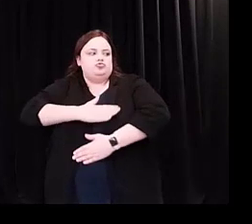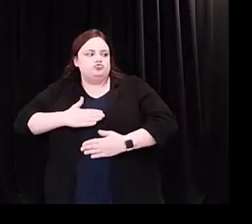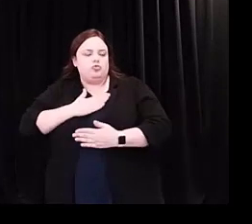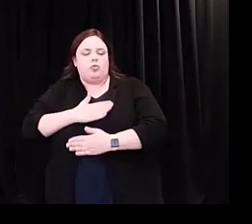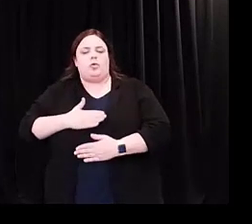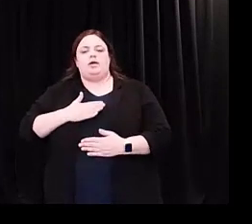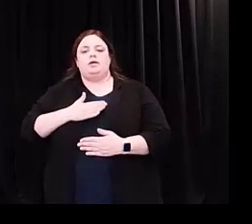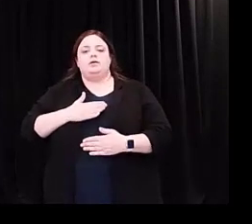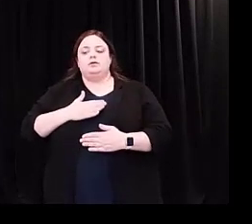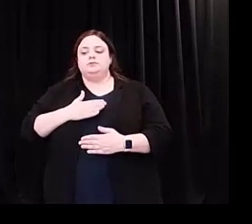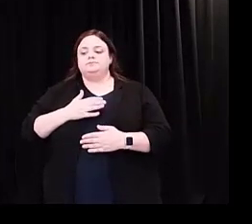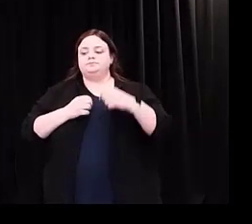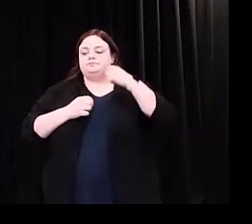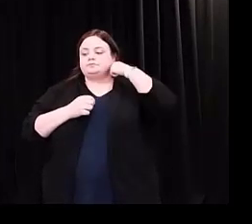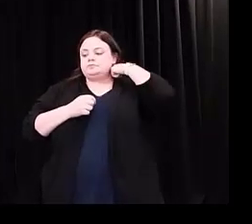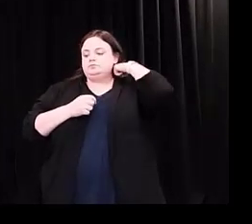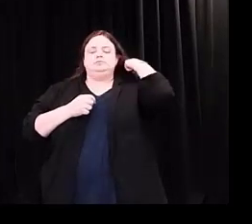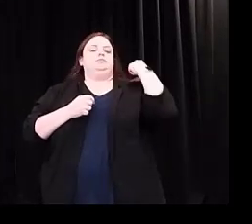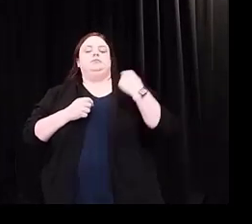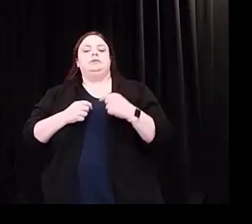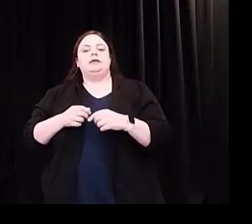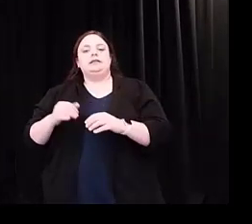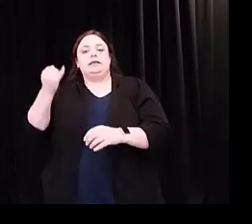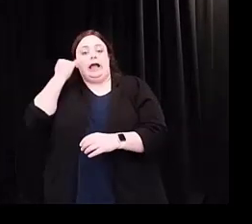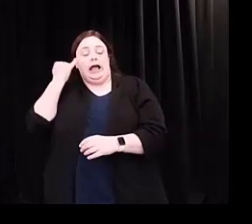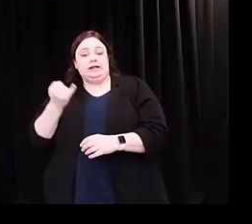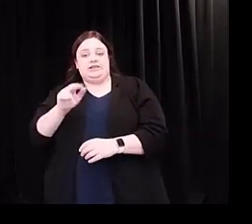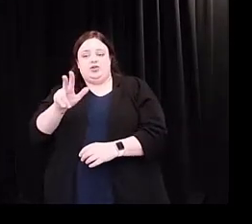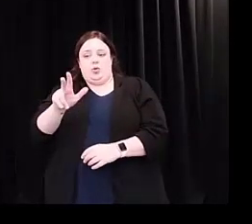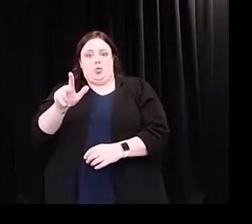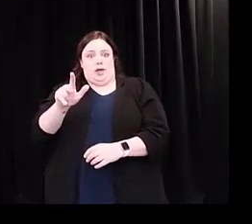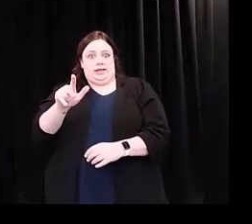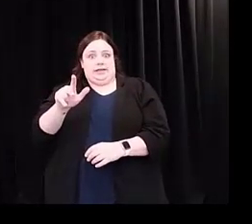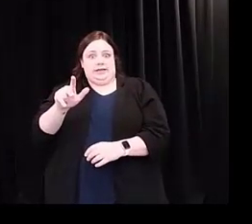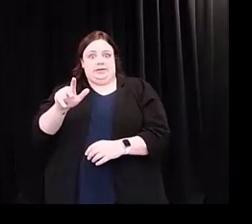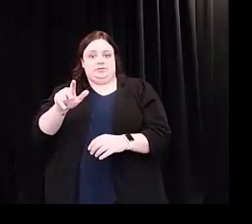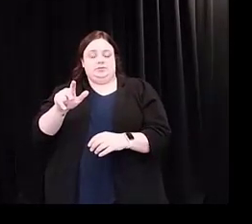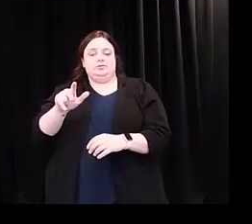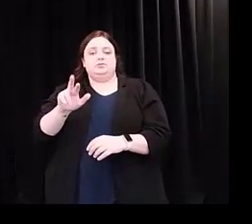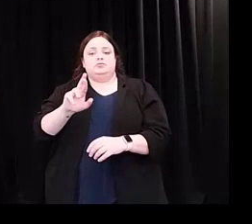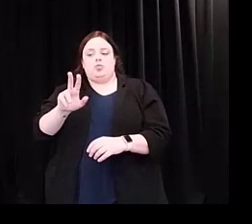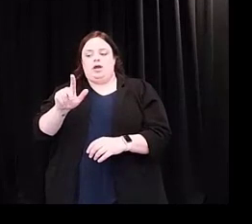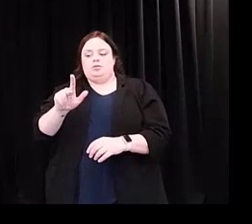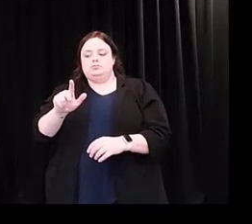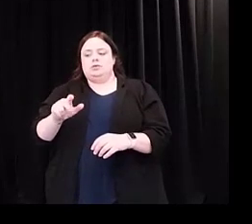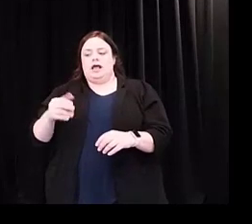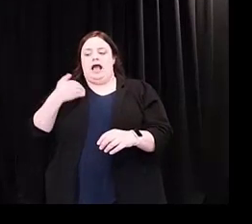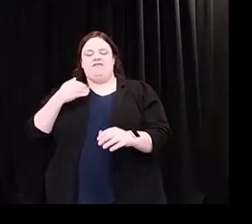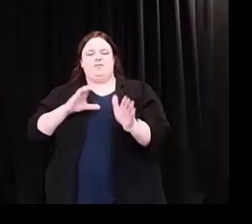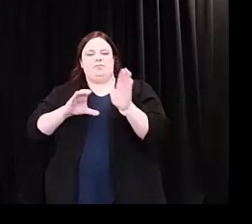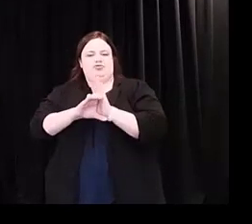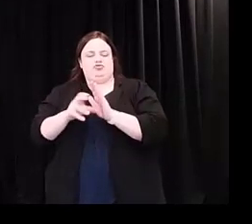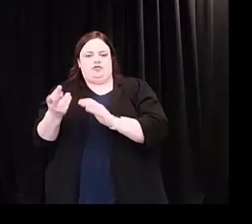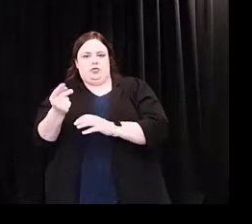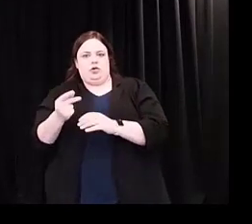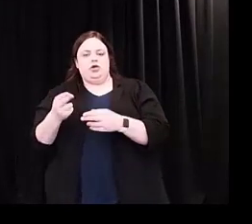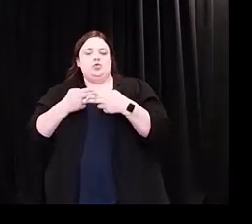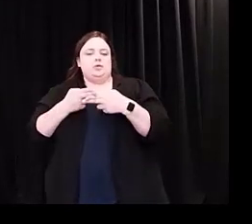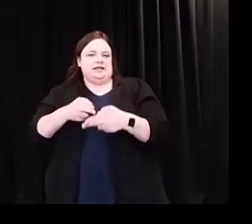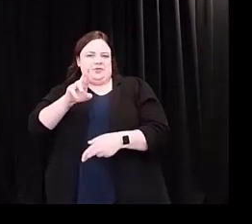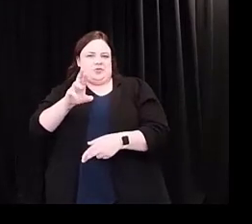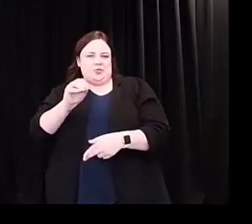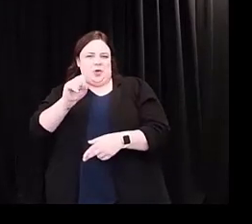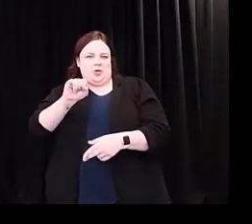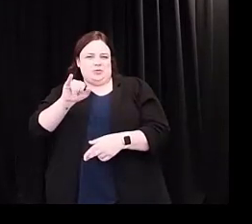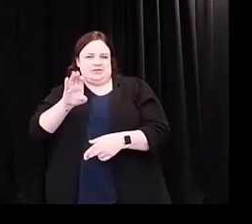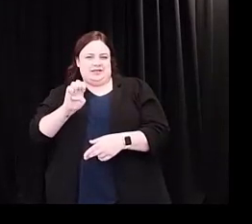So picture this. The idea is to right-click this image, and I've got a screenshot of the Yorkie, whose name is Rosie. That's my